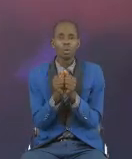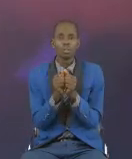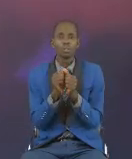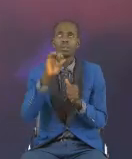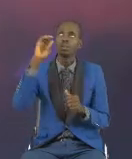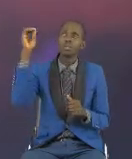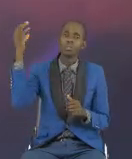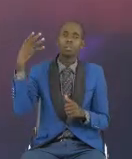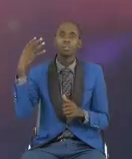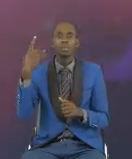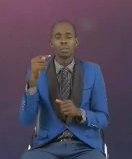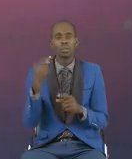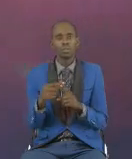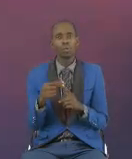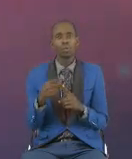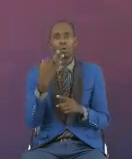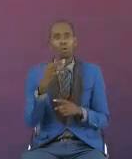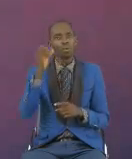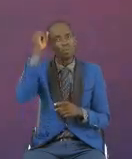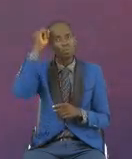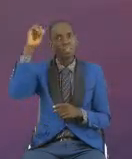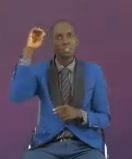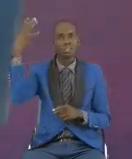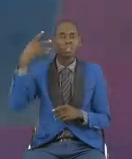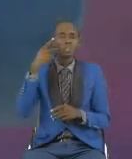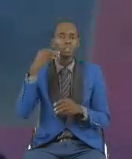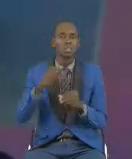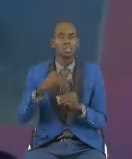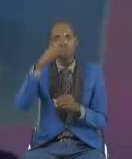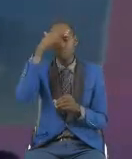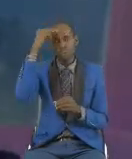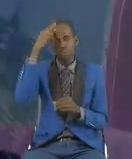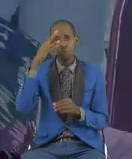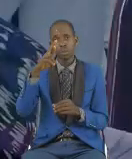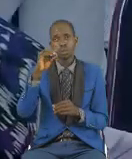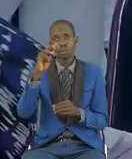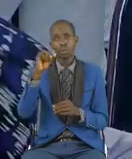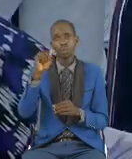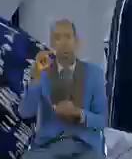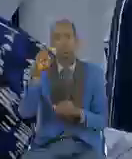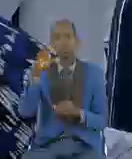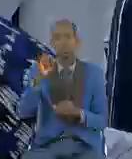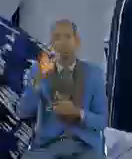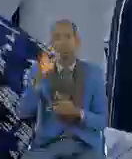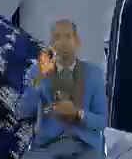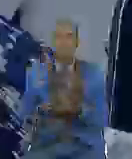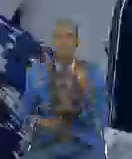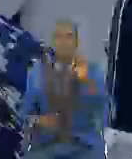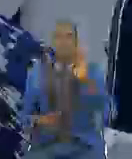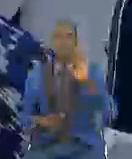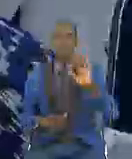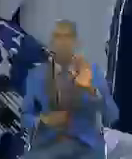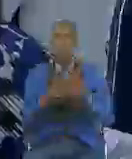the word of His grace. Look at Romans chapter 1, chapter 5, reading from verse 1. In Romans